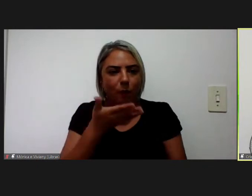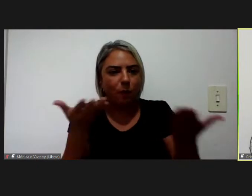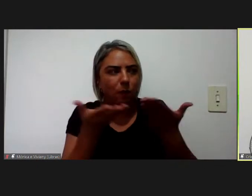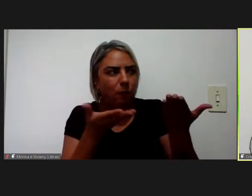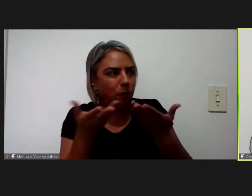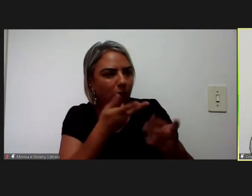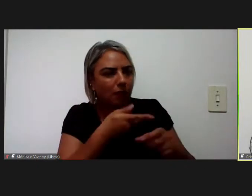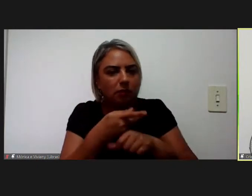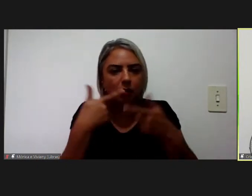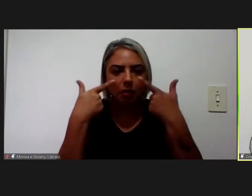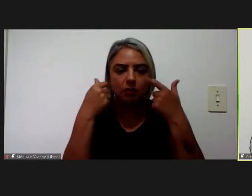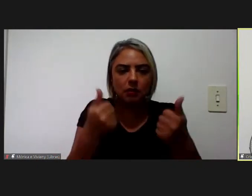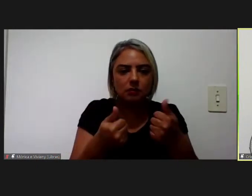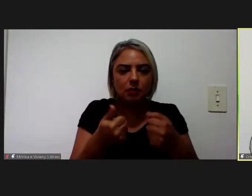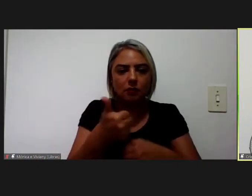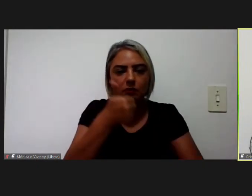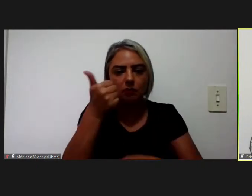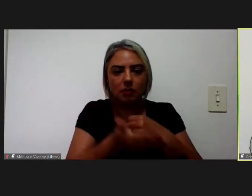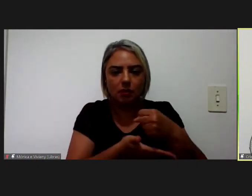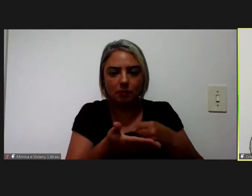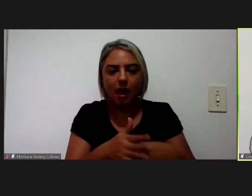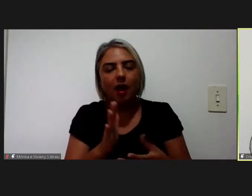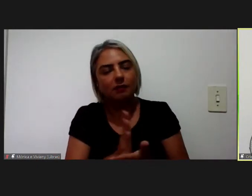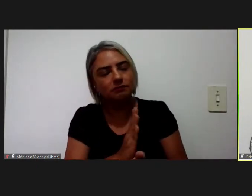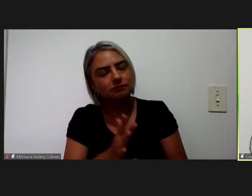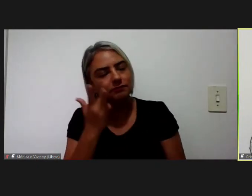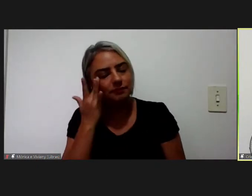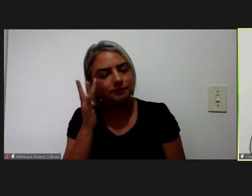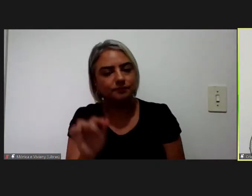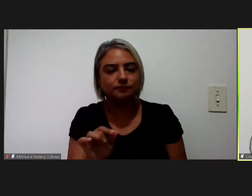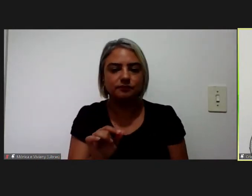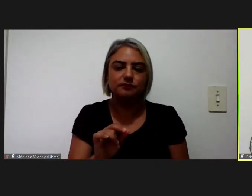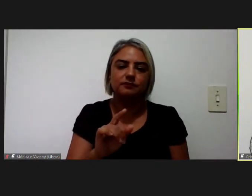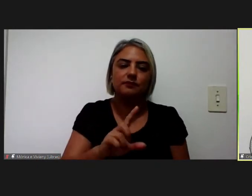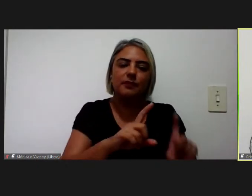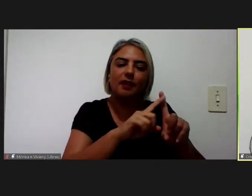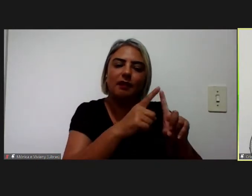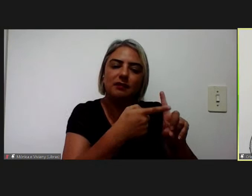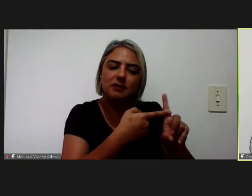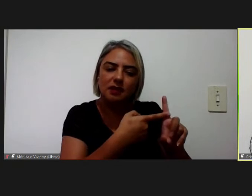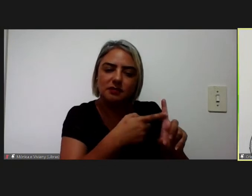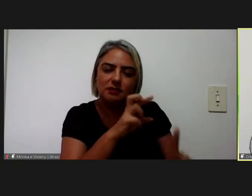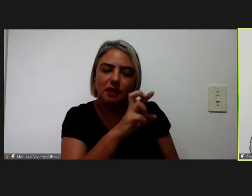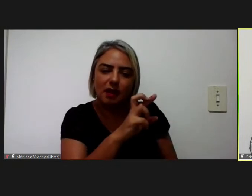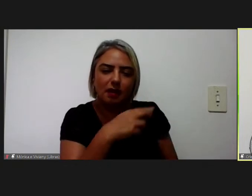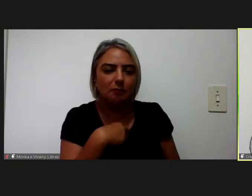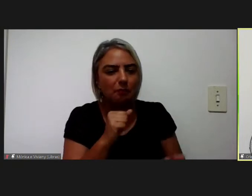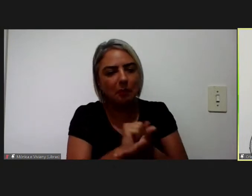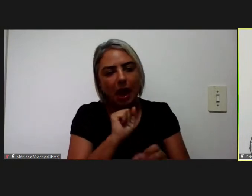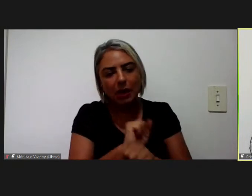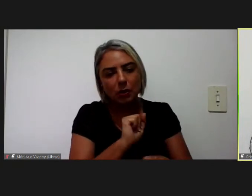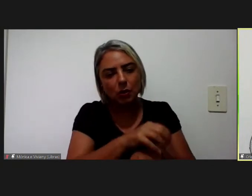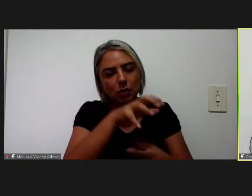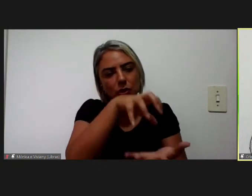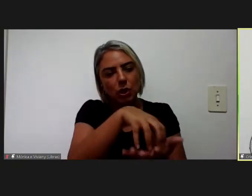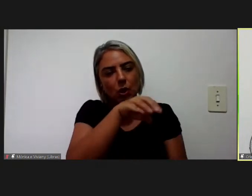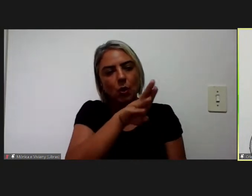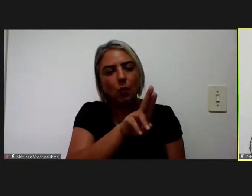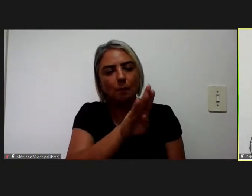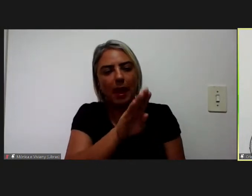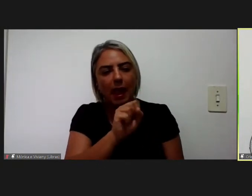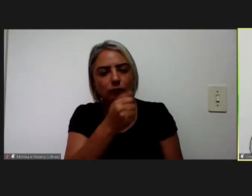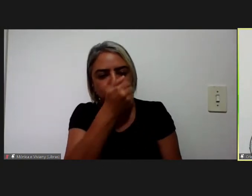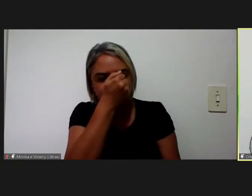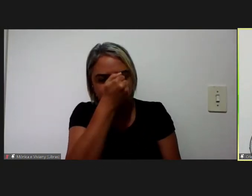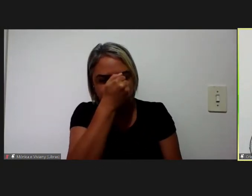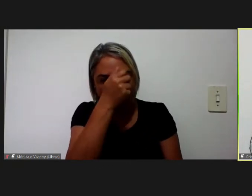people that look for the primary care. And we know that sometimes expectant women are not